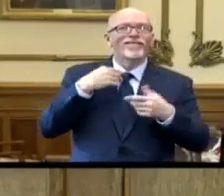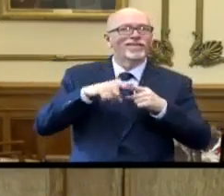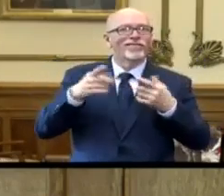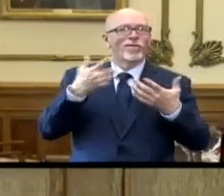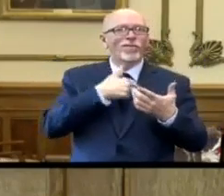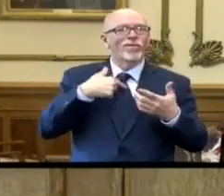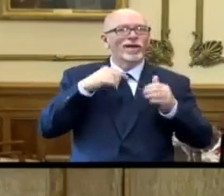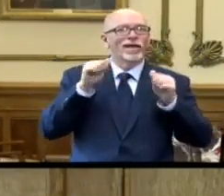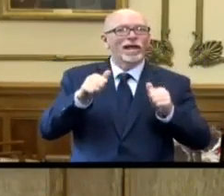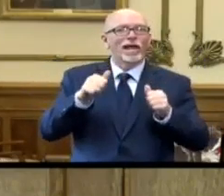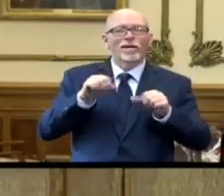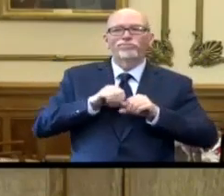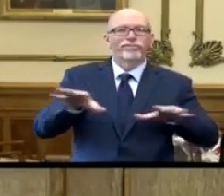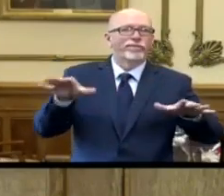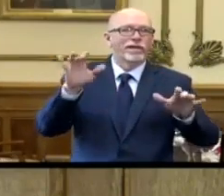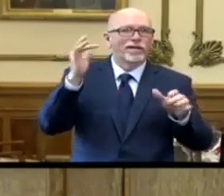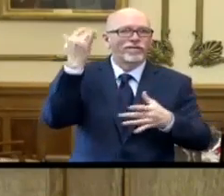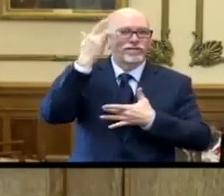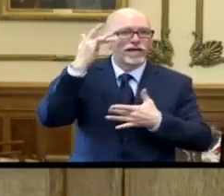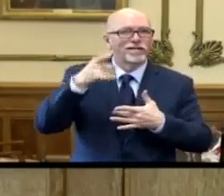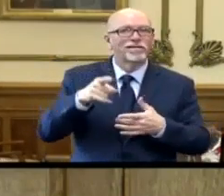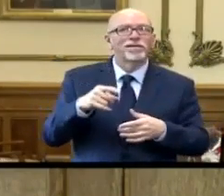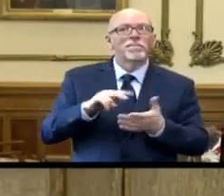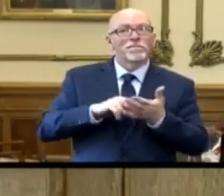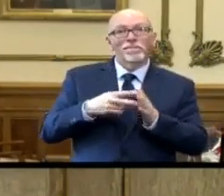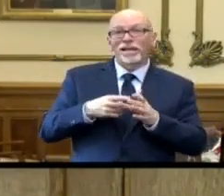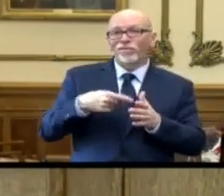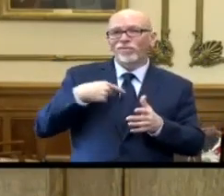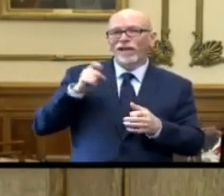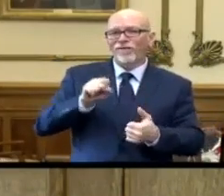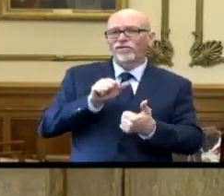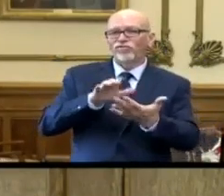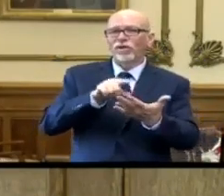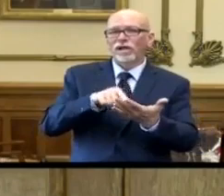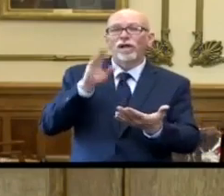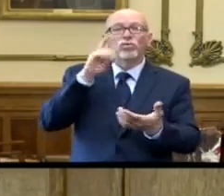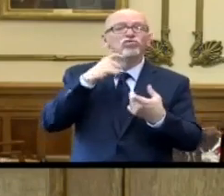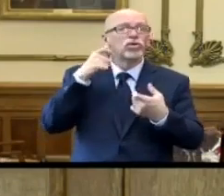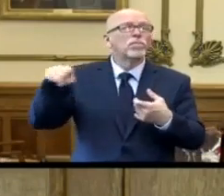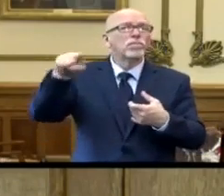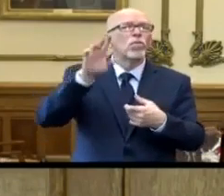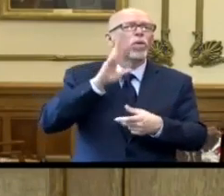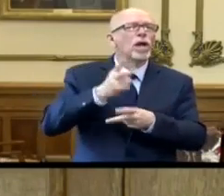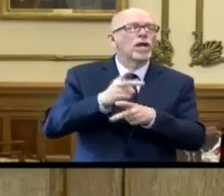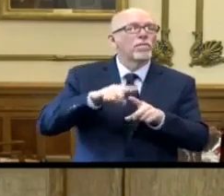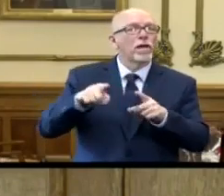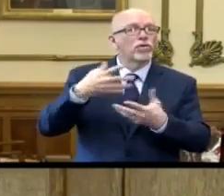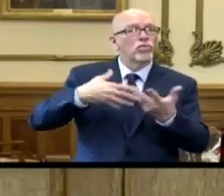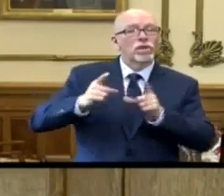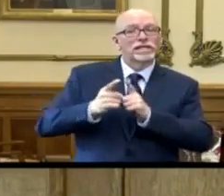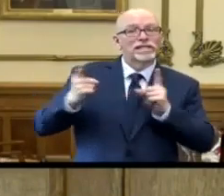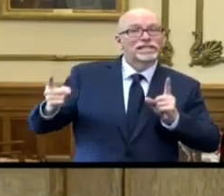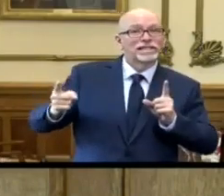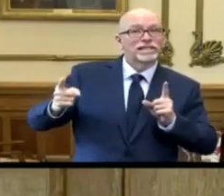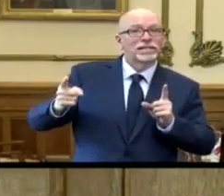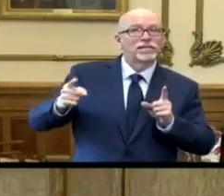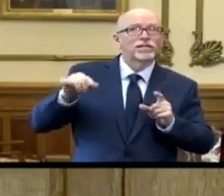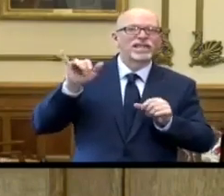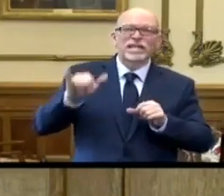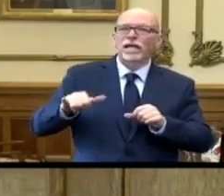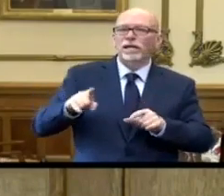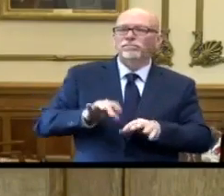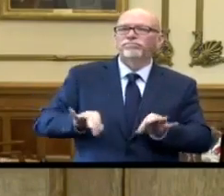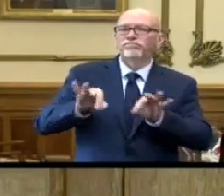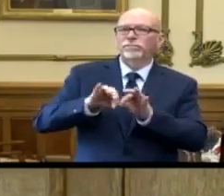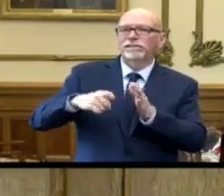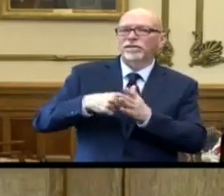we can get infected. So all of that will have to be addressed. And I know that gyms will do that, but the social distancing will be absolutely